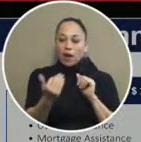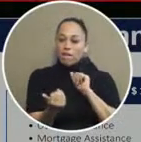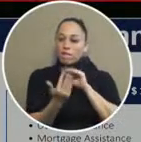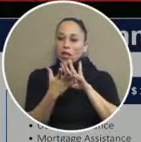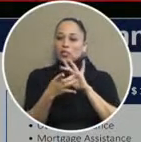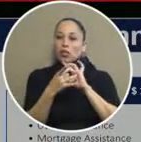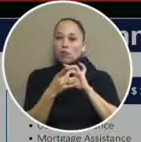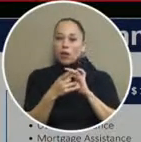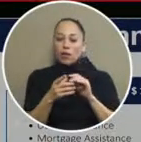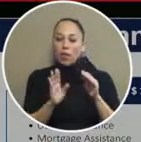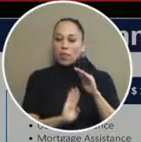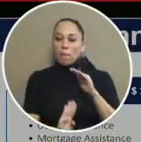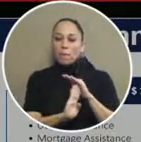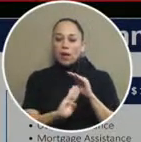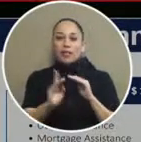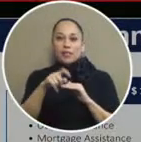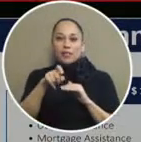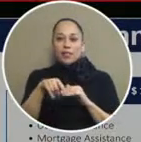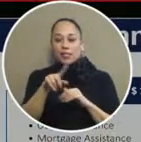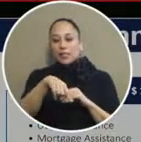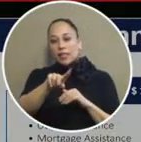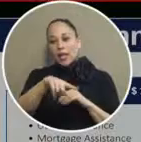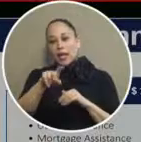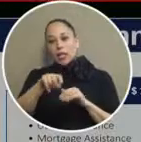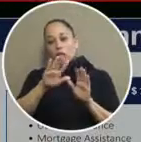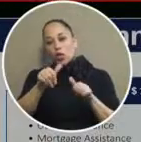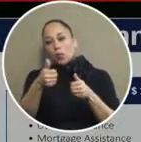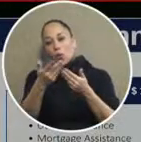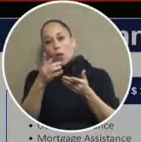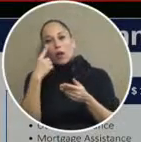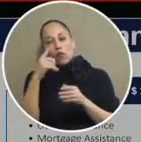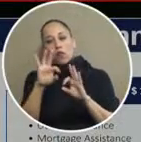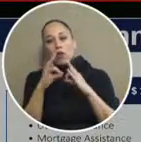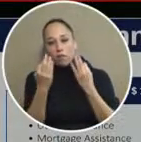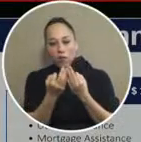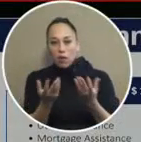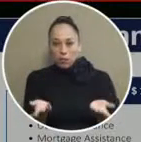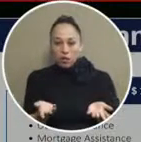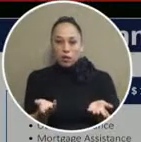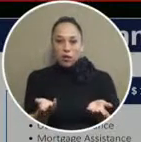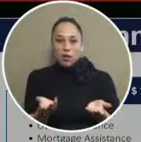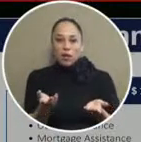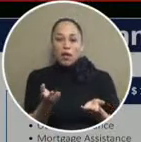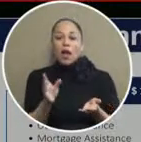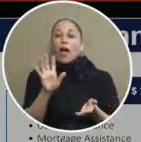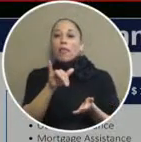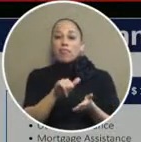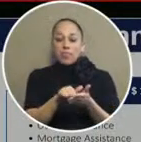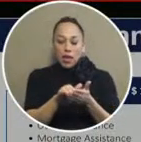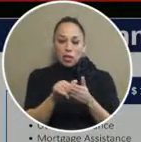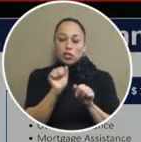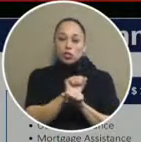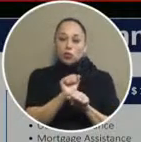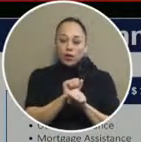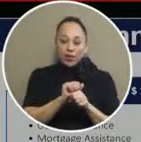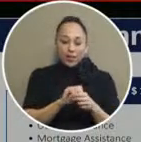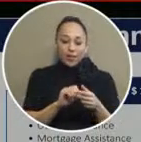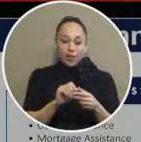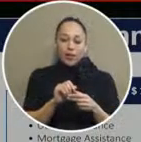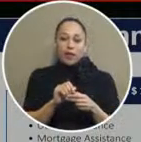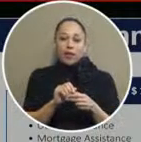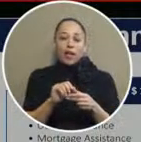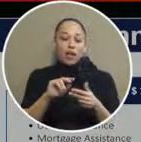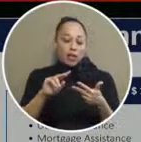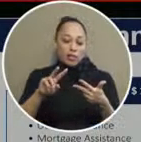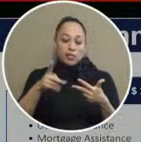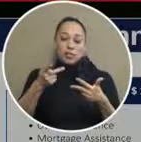of the basic needs that they need to provide for their families. In livelihood and employment, which is the second category